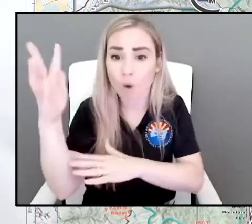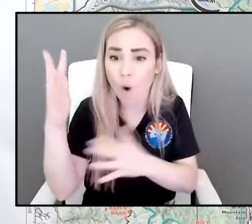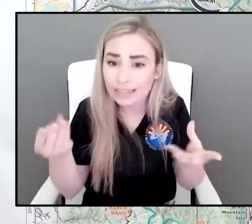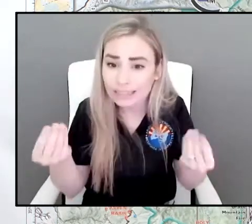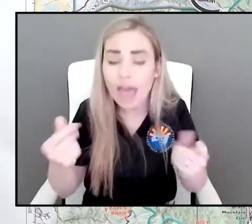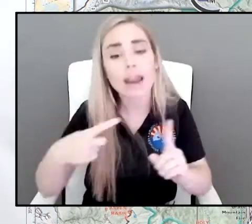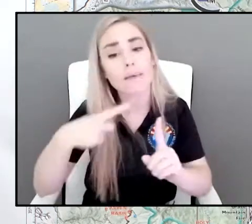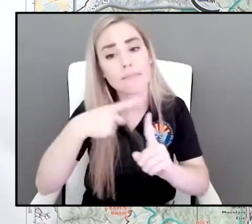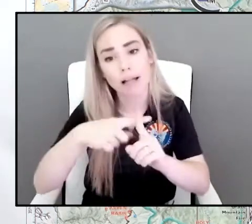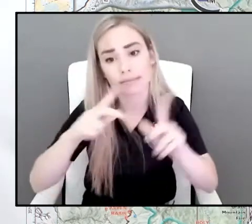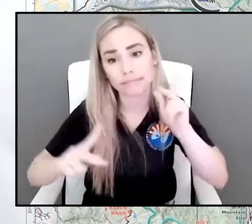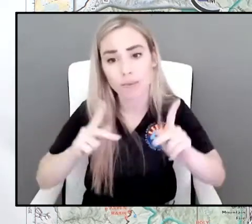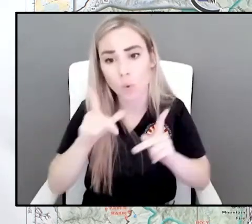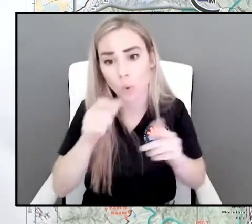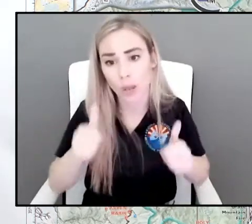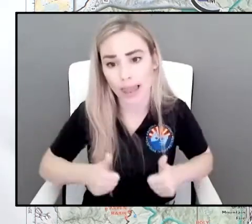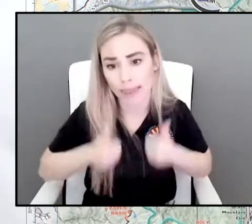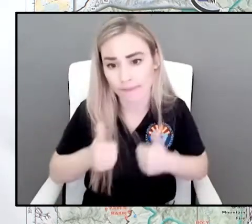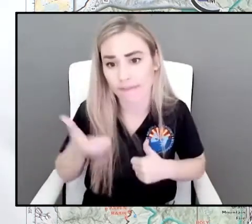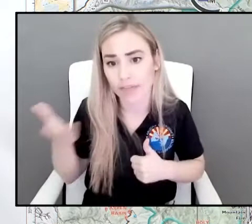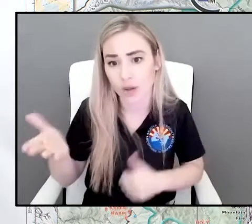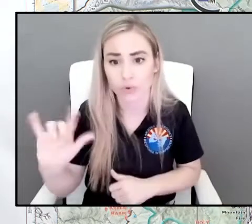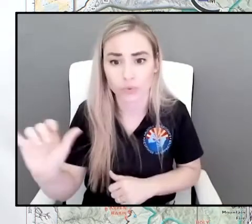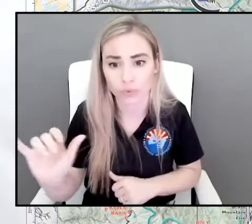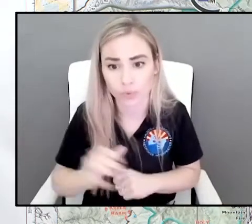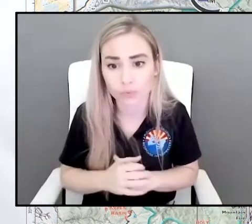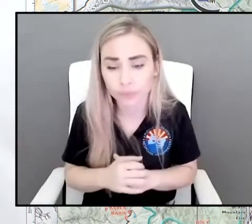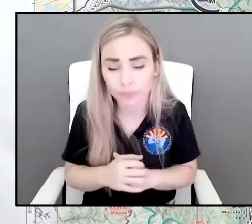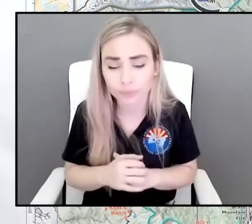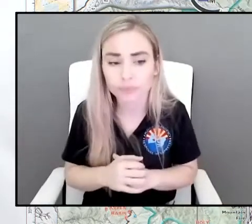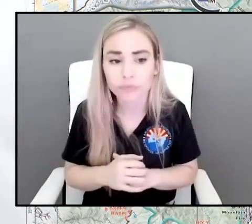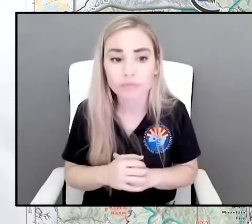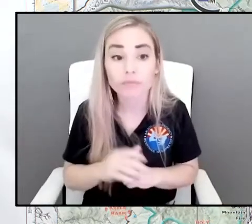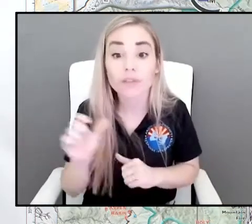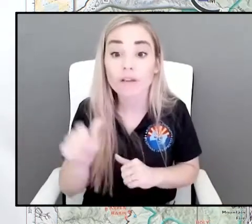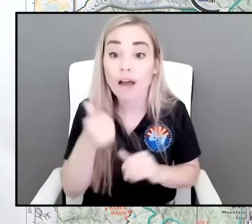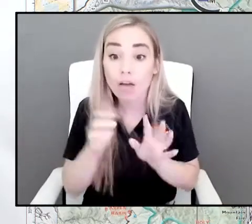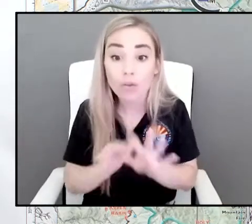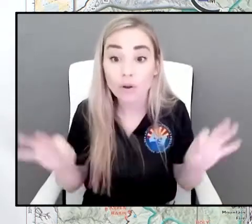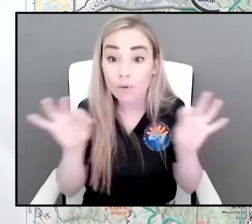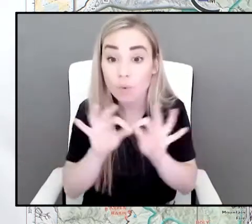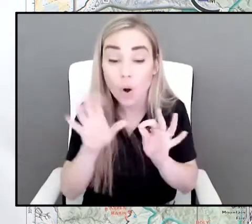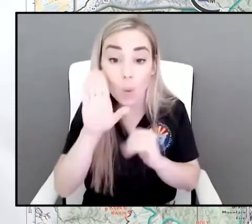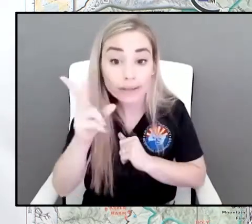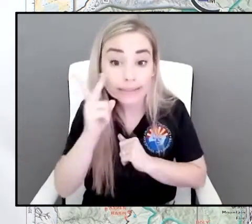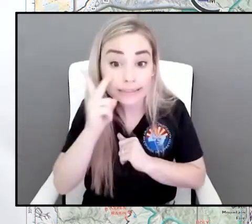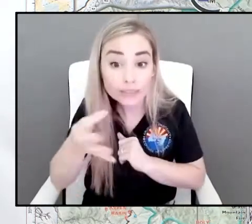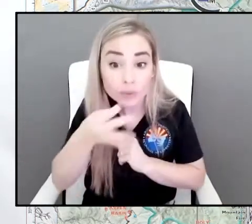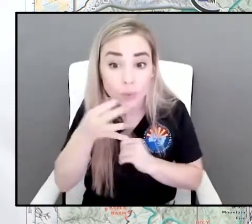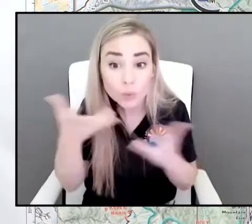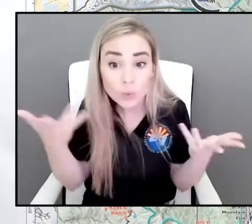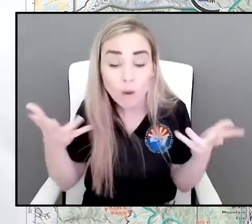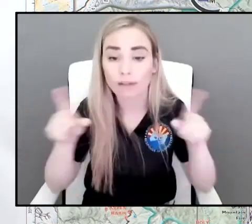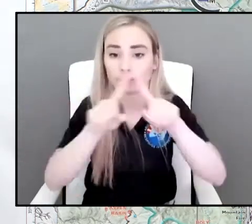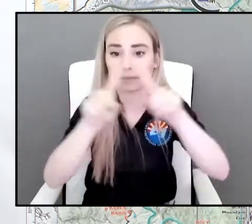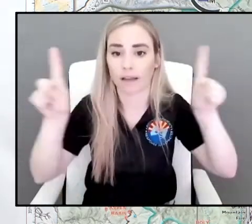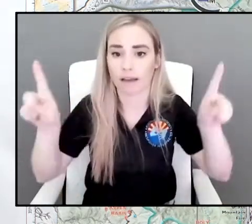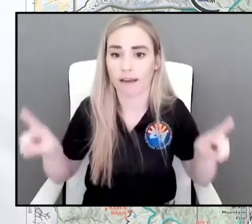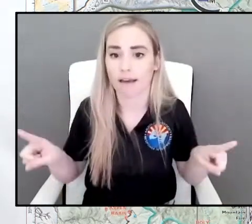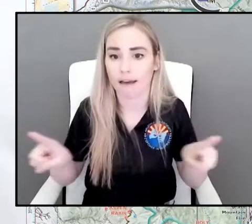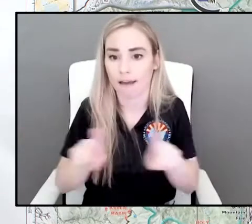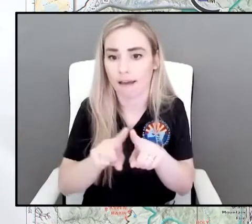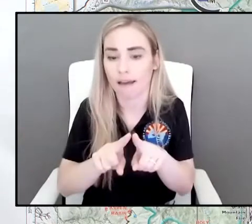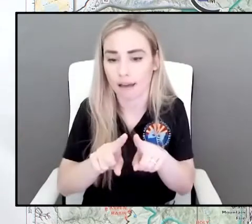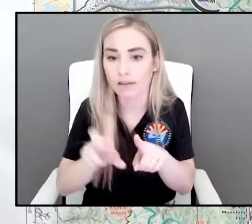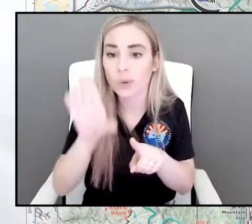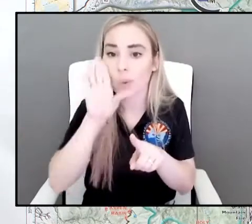the hill as well. So another big thing that you guys are going to start seeing is signage. We're going to start telling you when you entered the burned